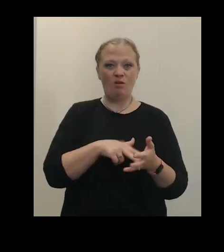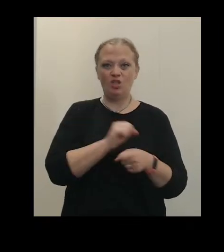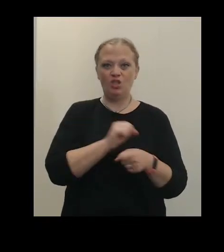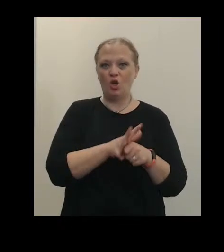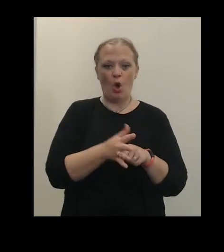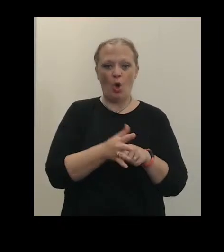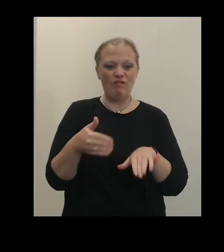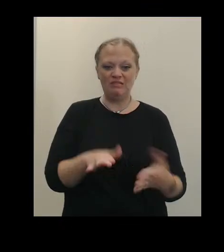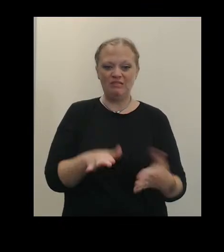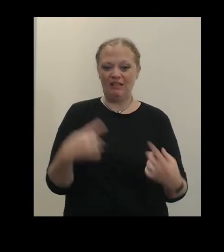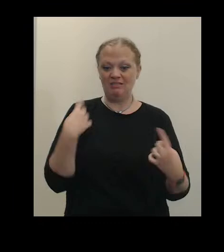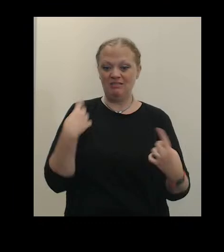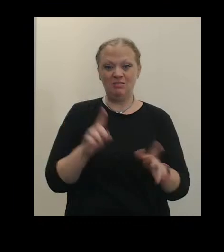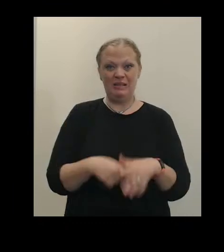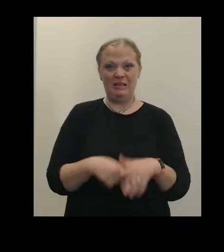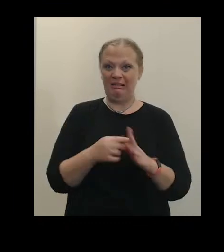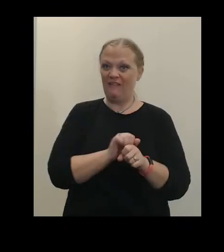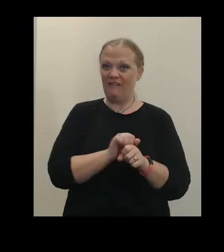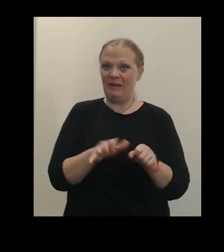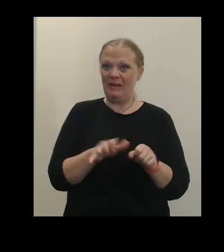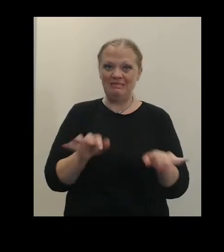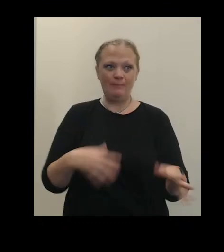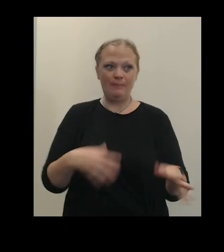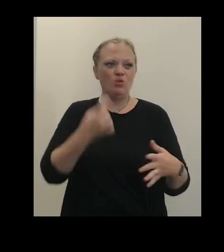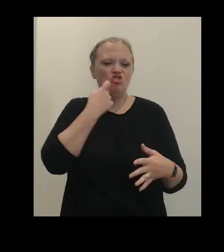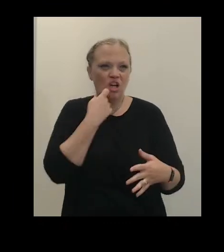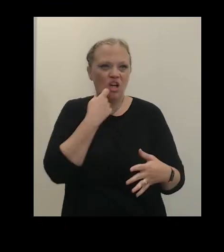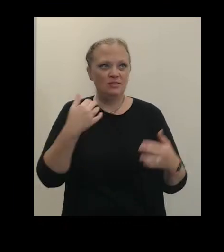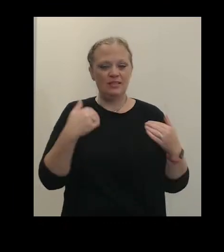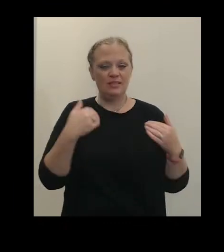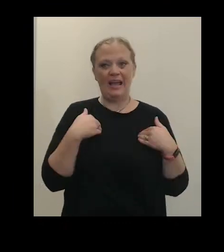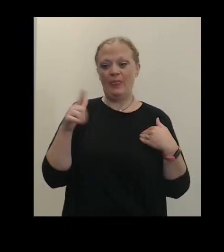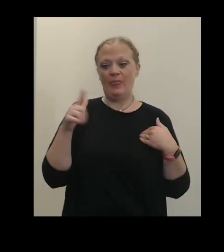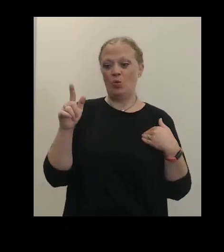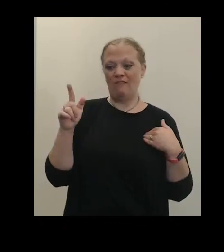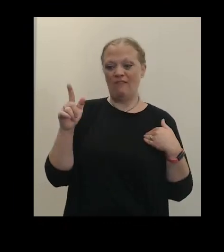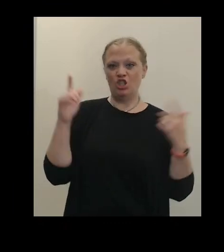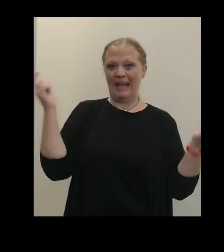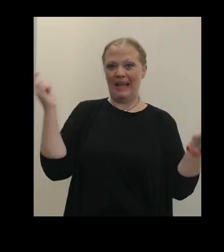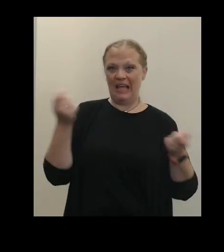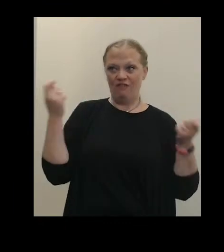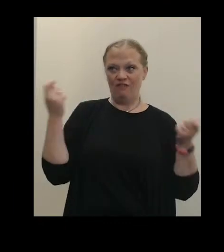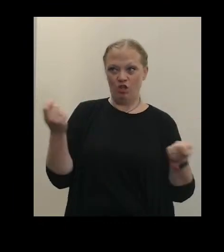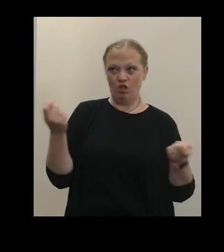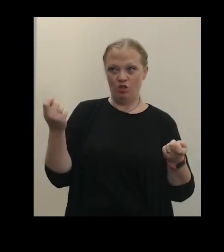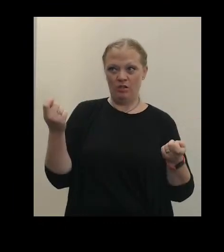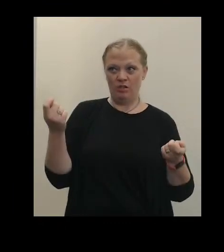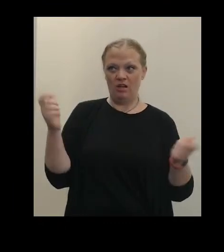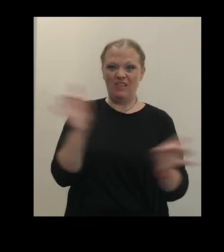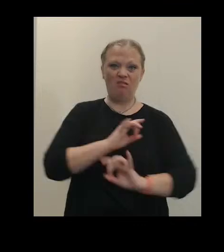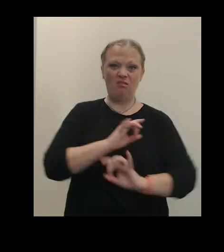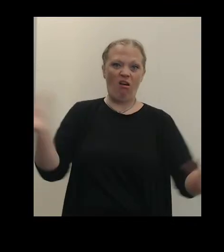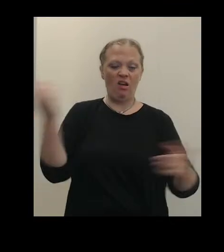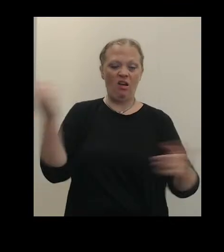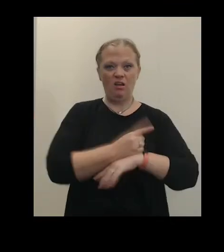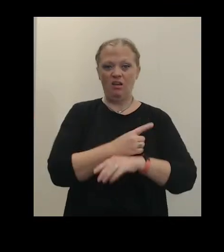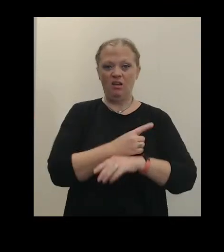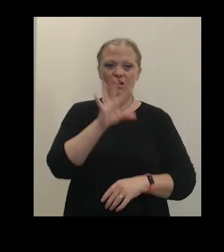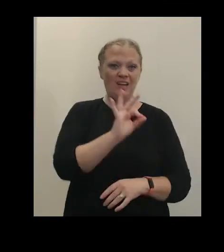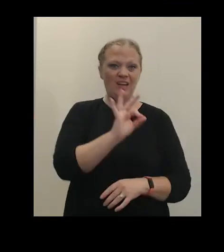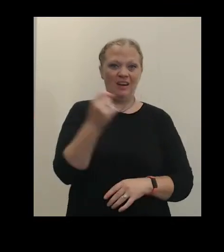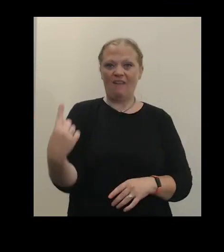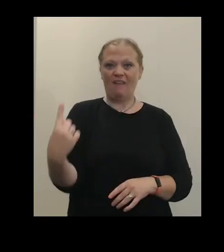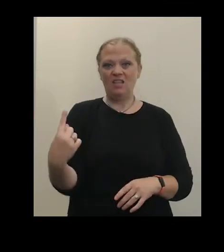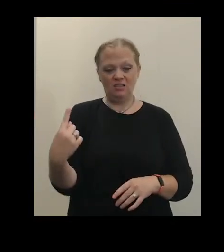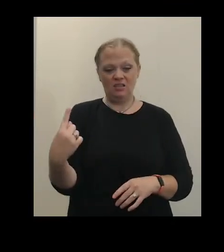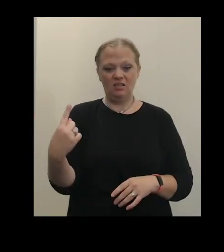beginning of the pandemic, which we just had the 21st anniversary of the tragic day of September 11th, in which we